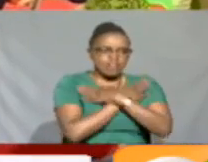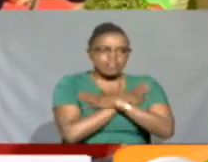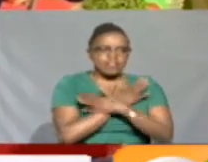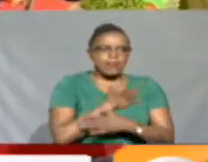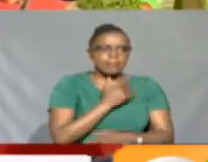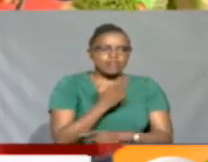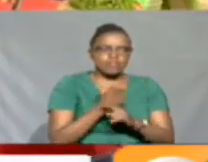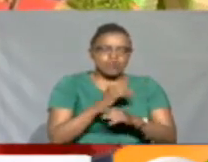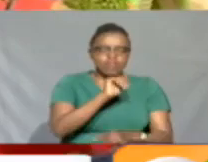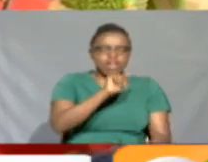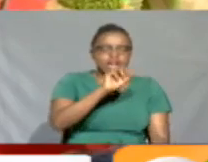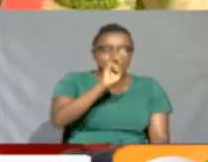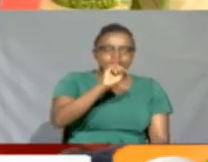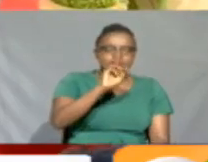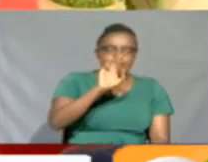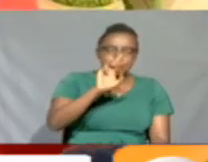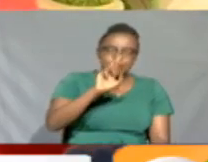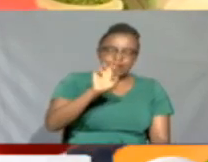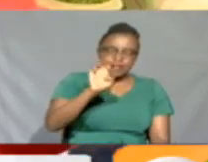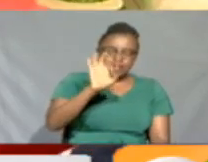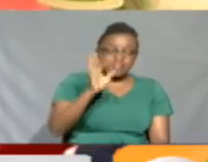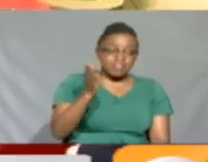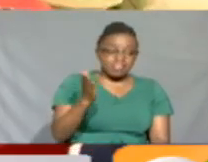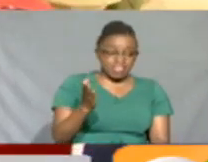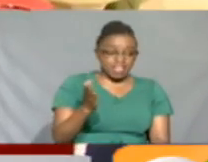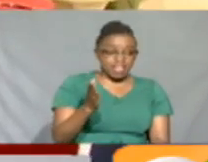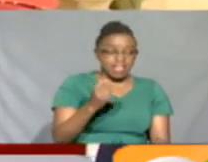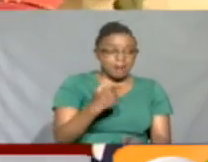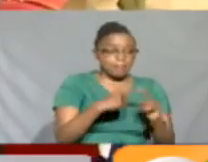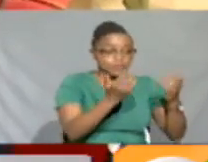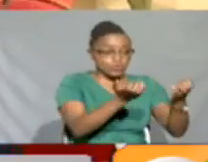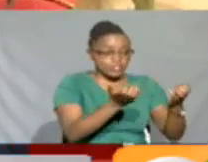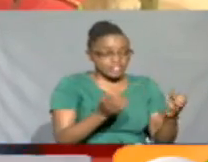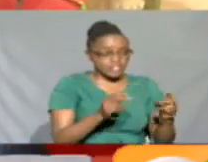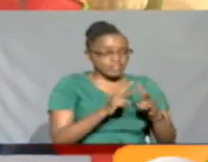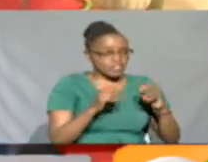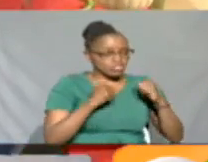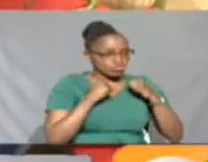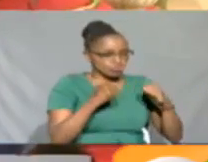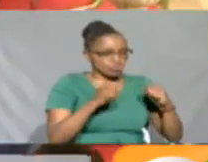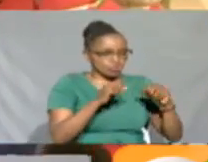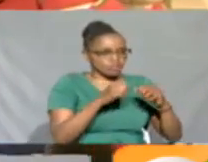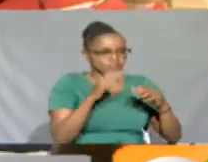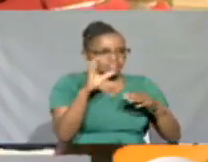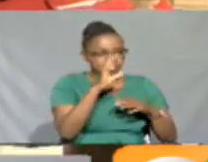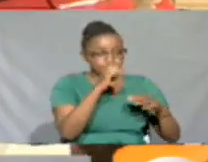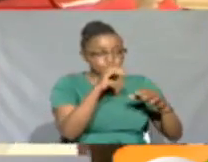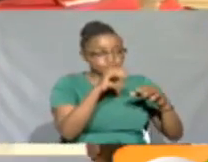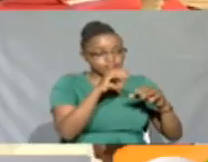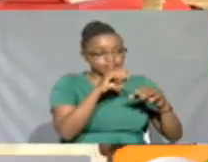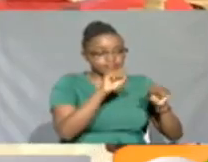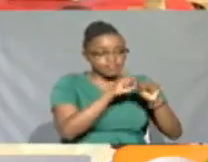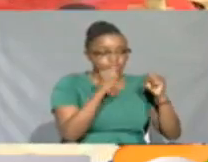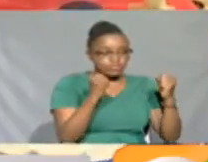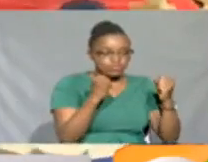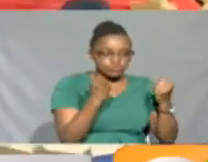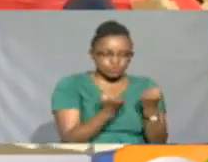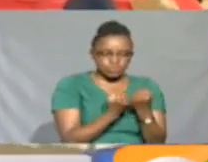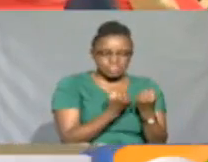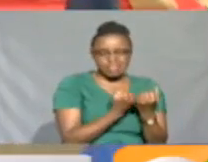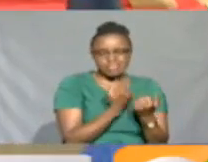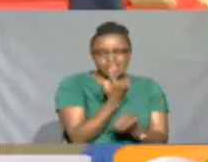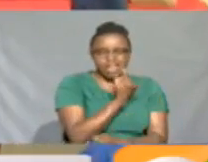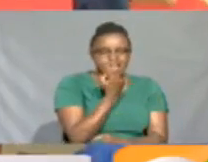my friend from Amnesty is there. But we need a very strong civil society, because most of these people are on their own. It's